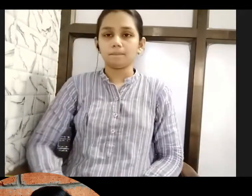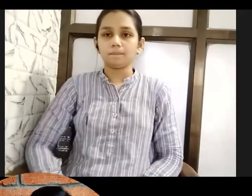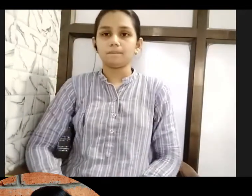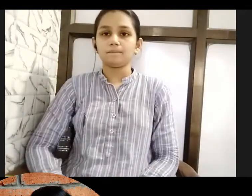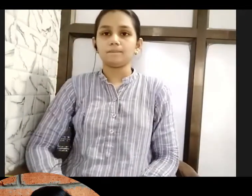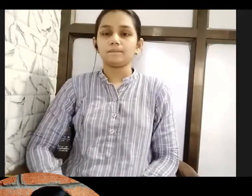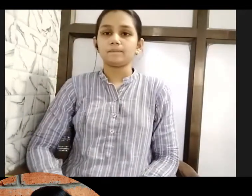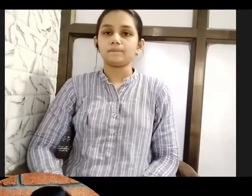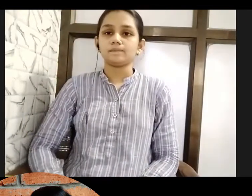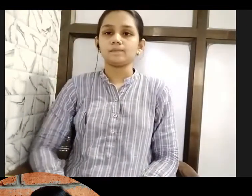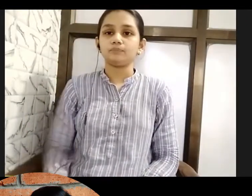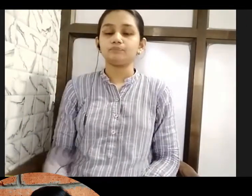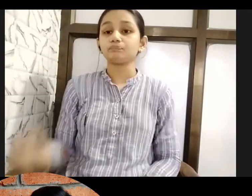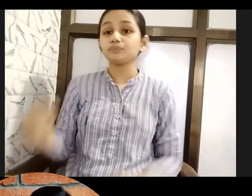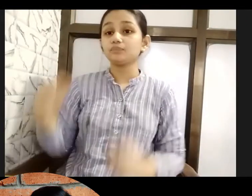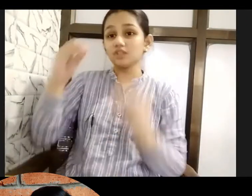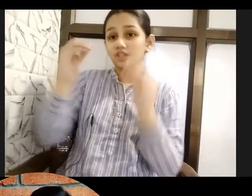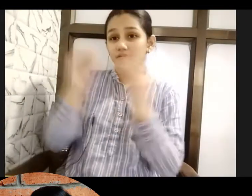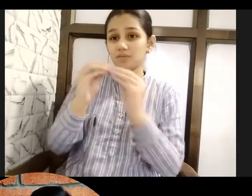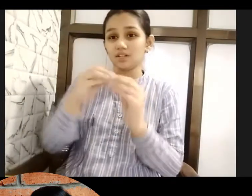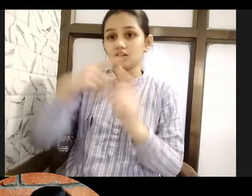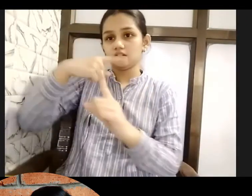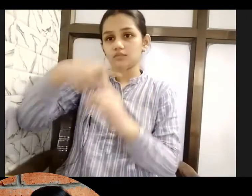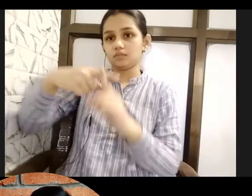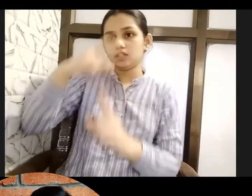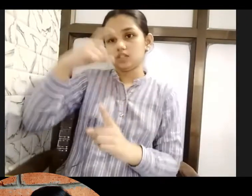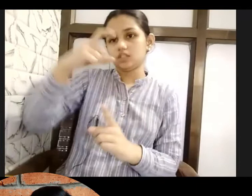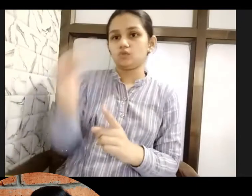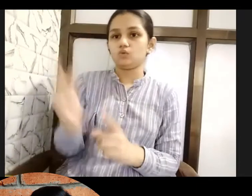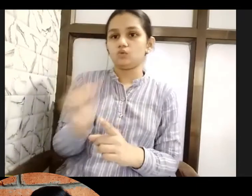Correct? So brightness and contrast. Let's go ahead.